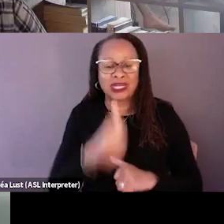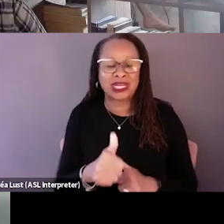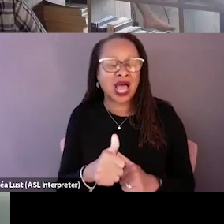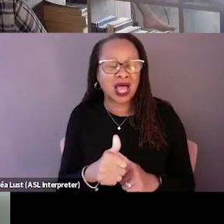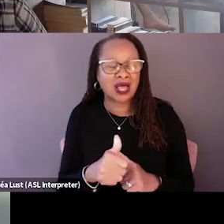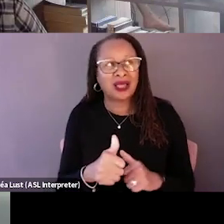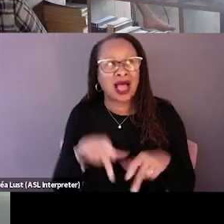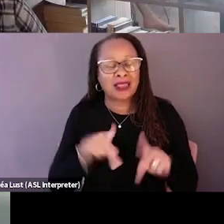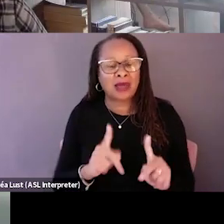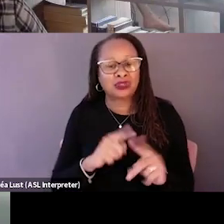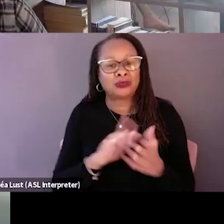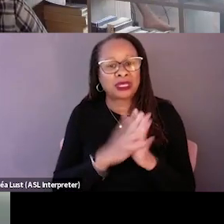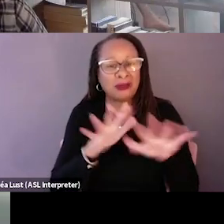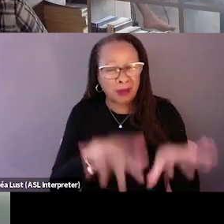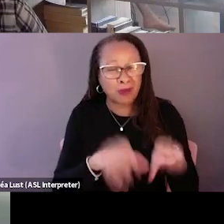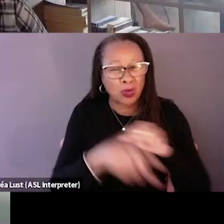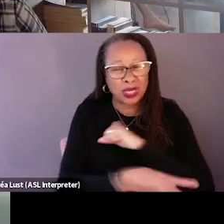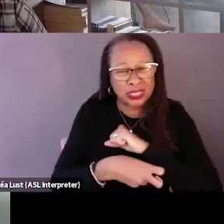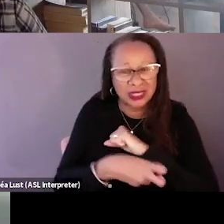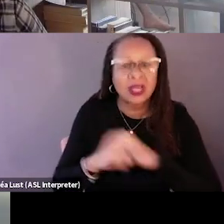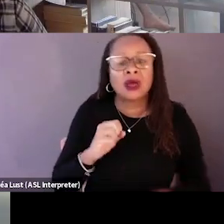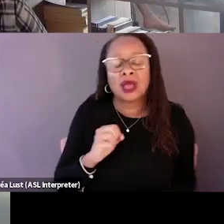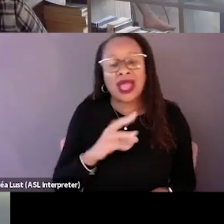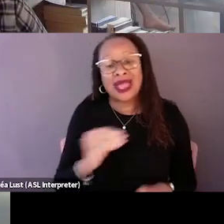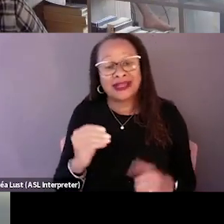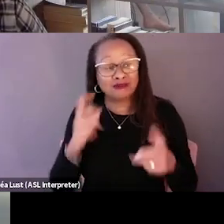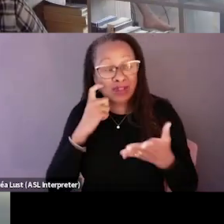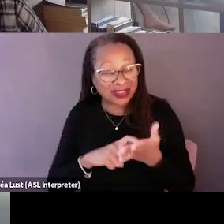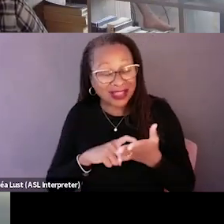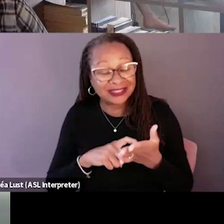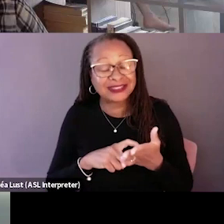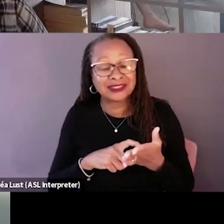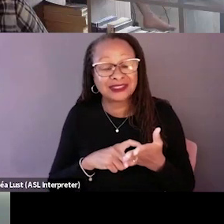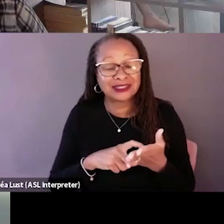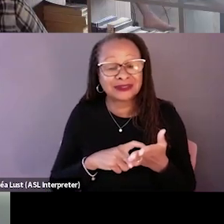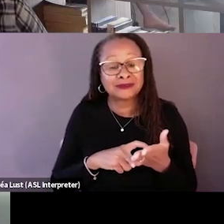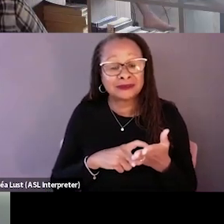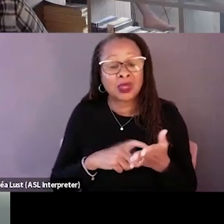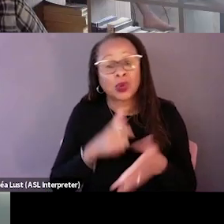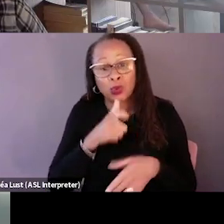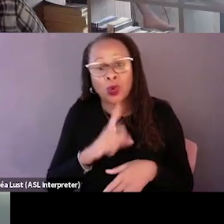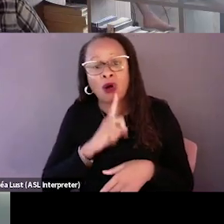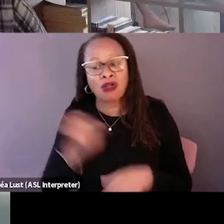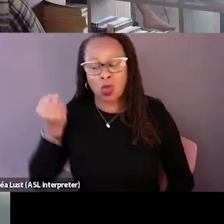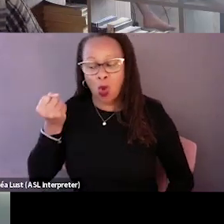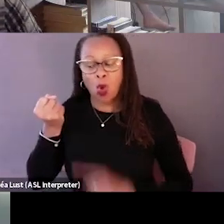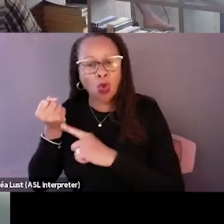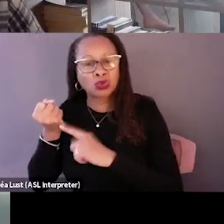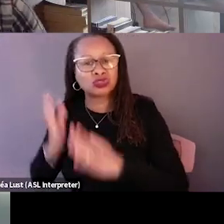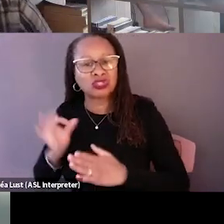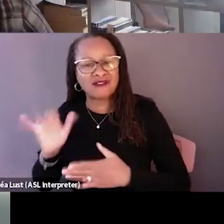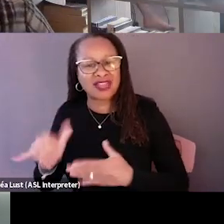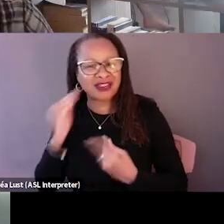appropriated and make it recognized, and recognize, who are the holders of this flame?